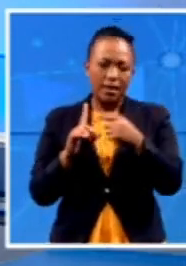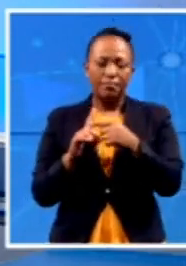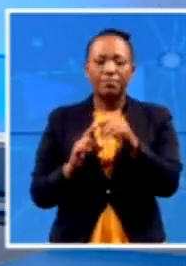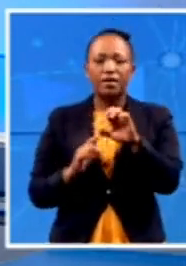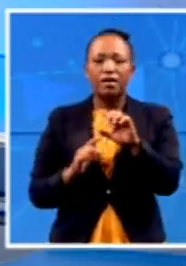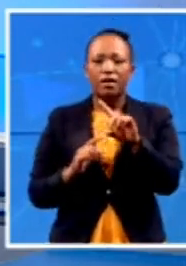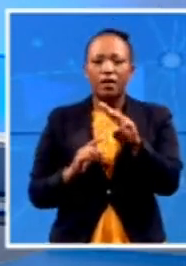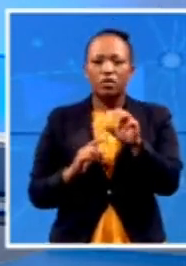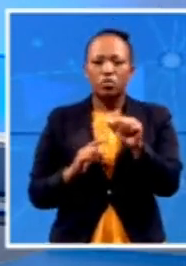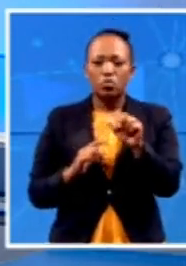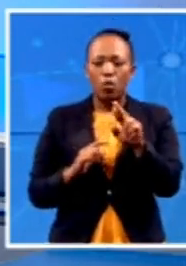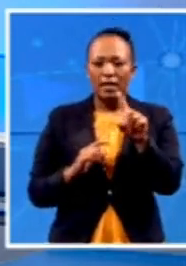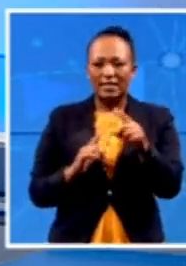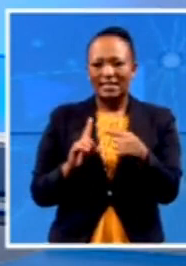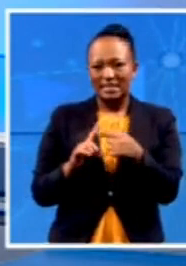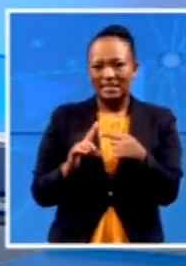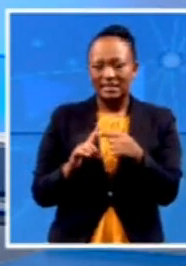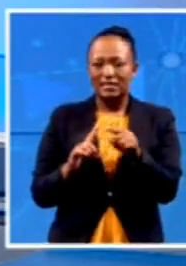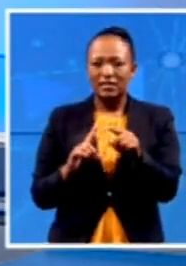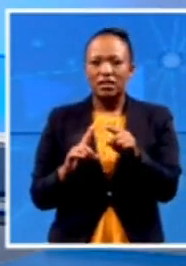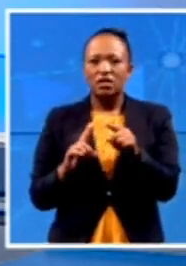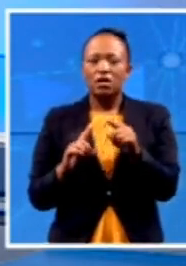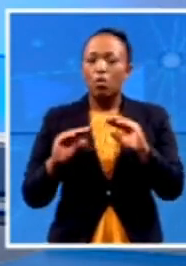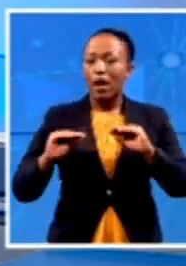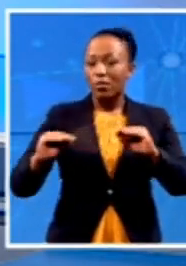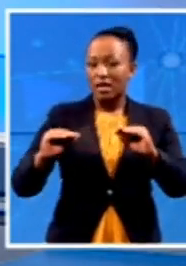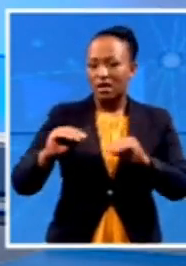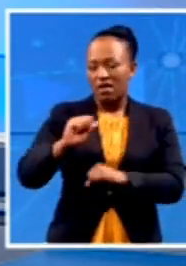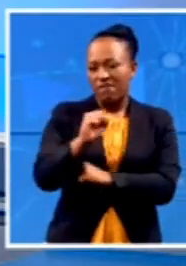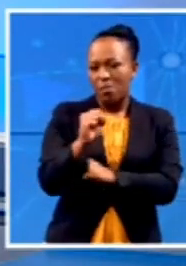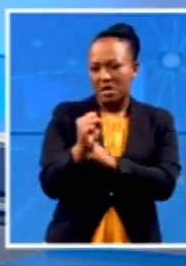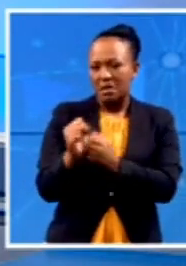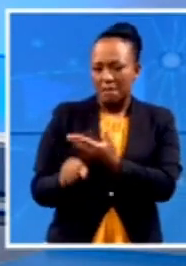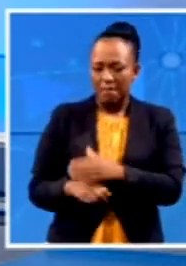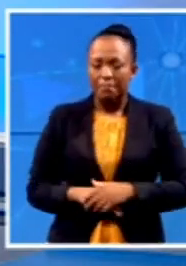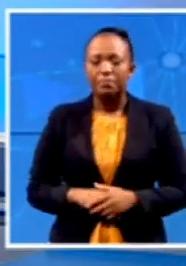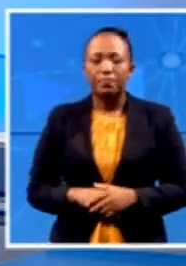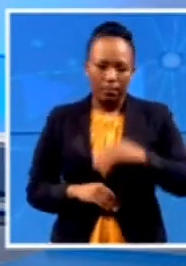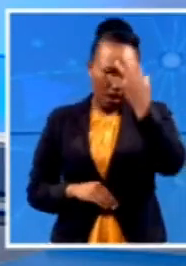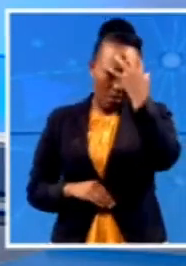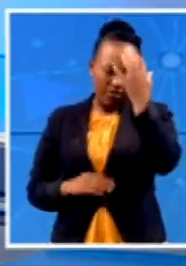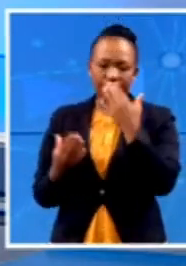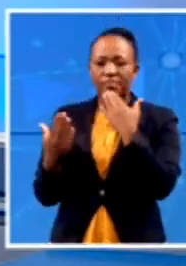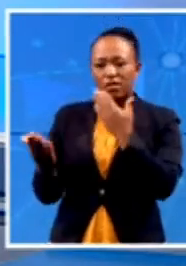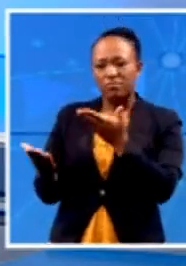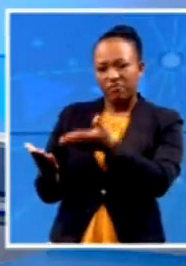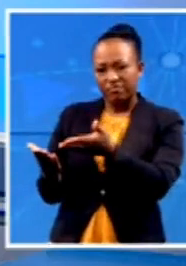Kikine Socio-Education Foundation. Professor, a very good morning to you. Thank you so much for joining us. Welcome.